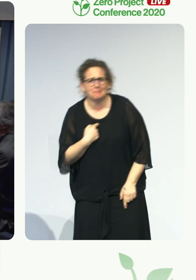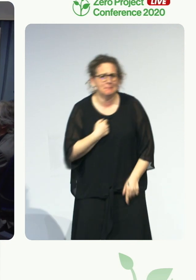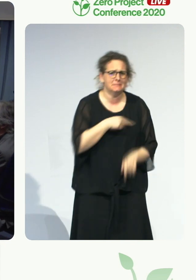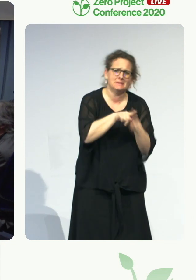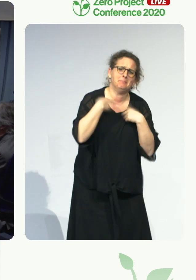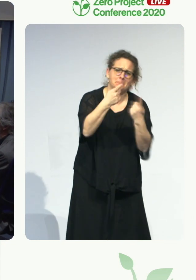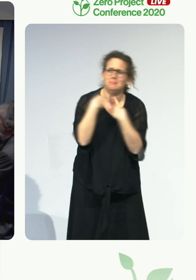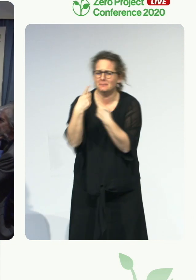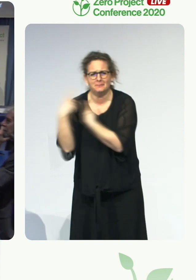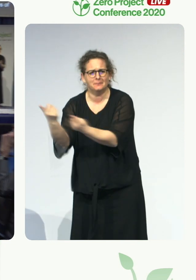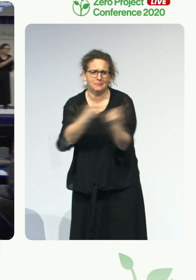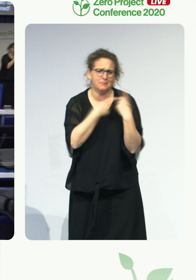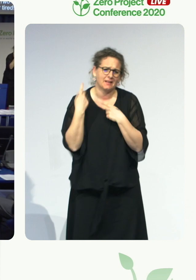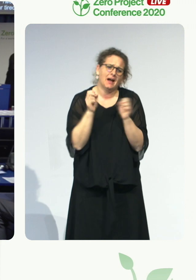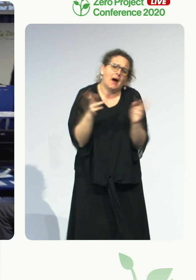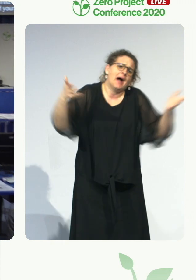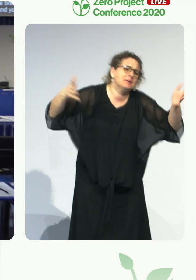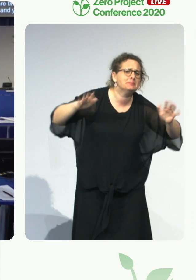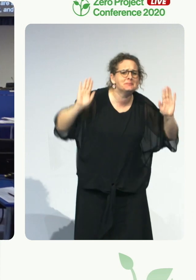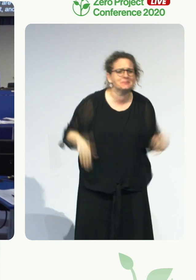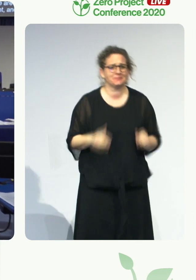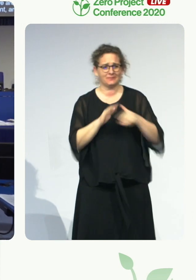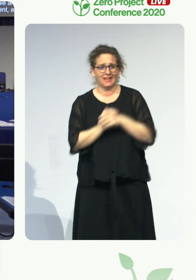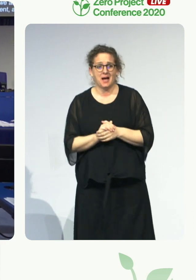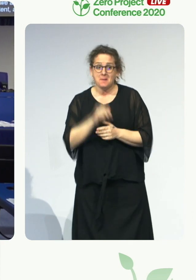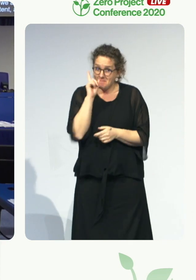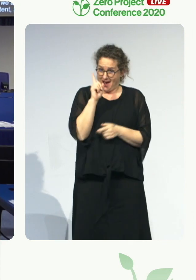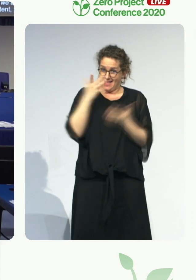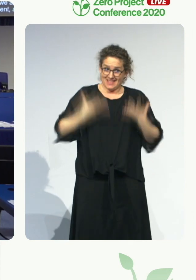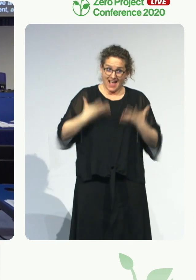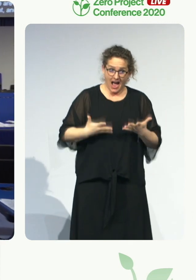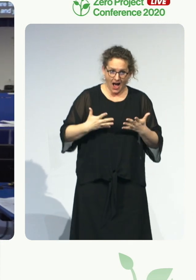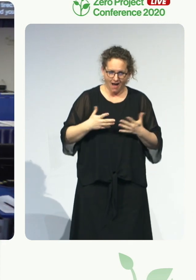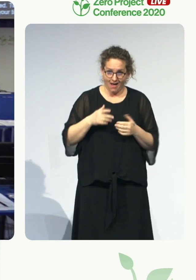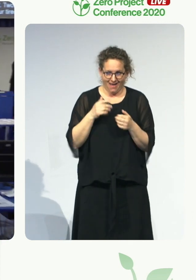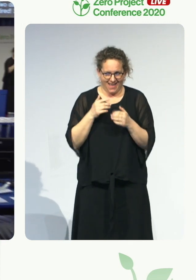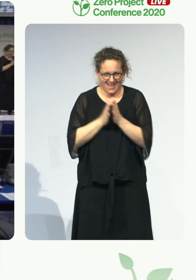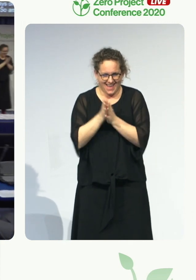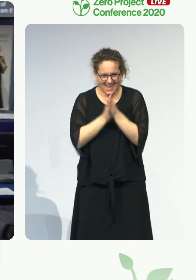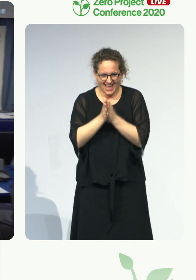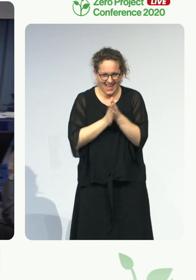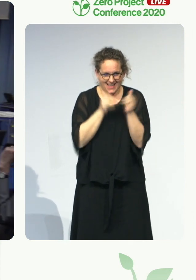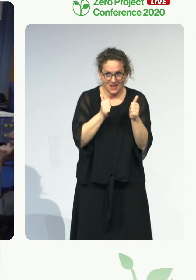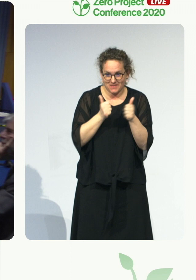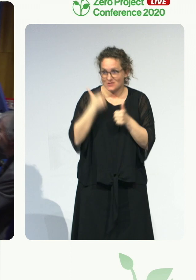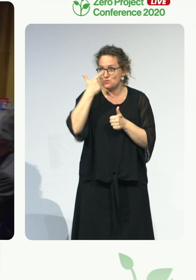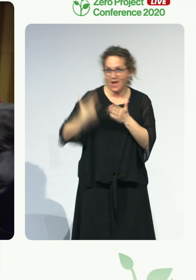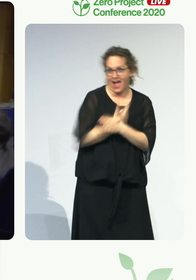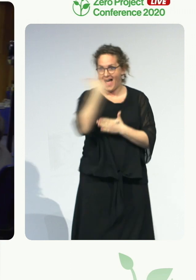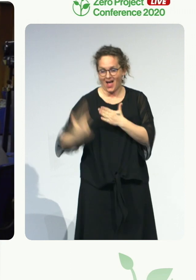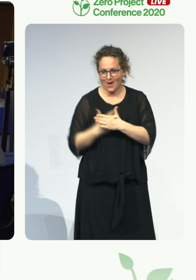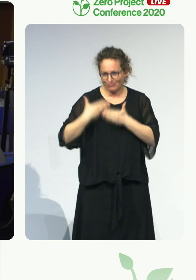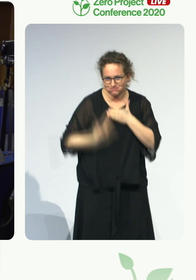Okay? So we are going to make this a fabulous 2 hours. We promise to have you out for your